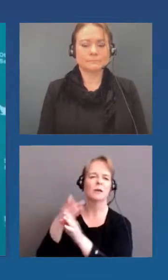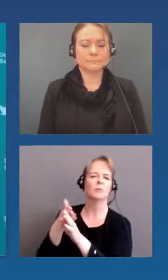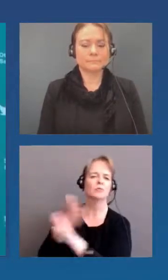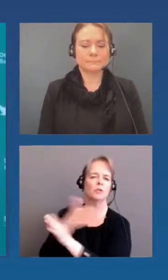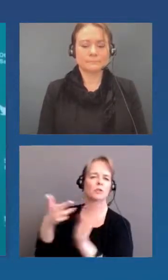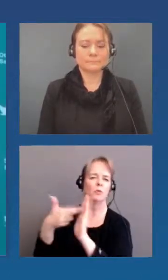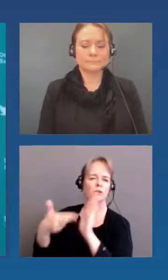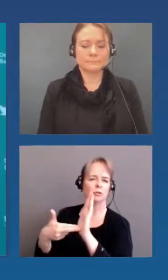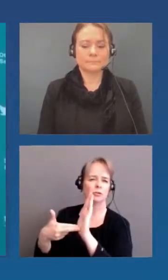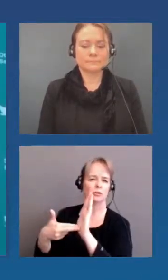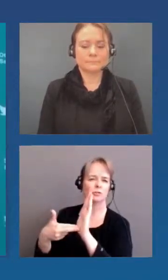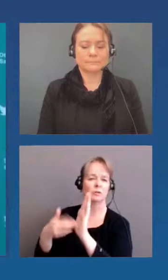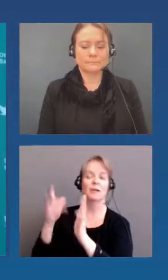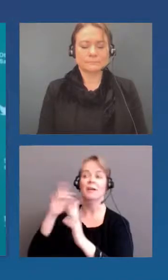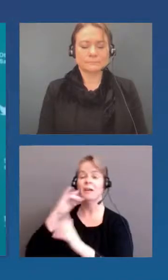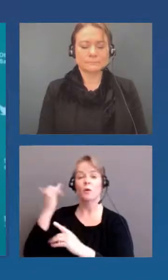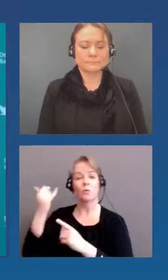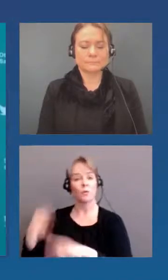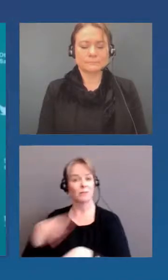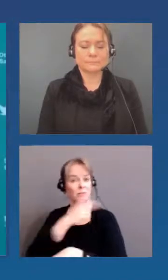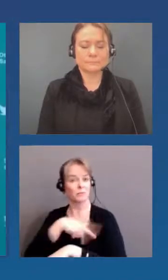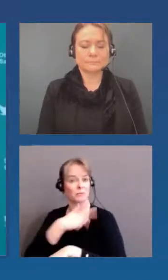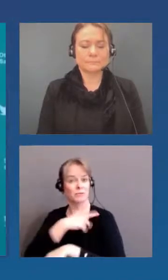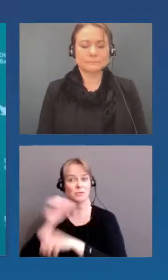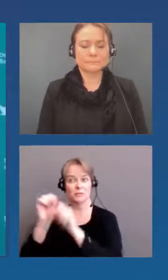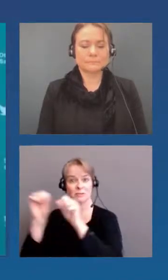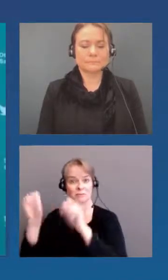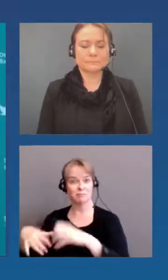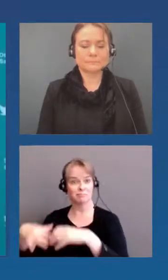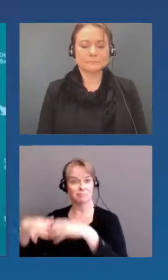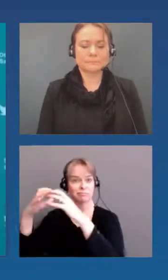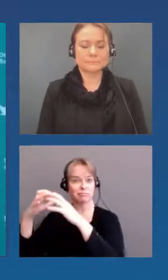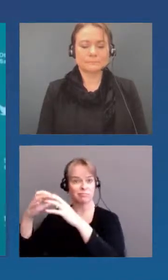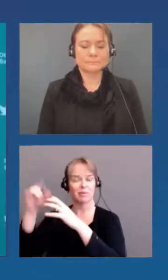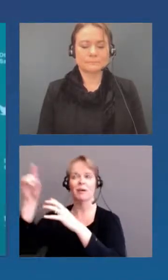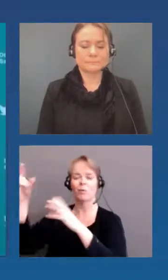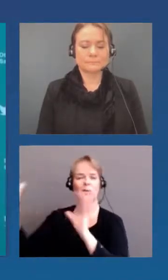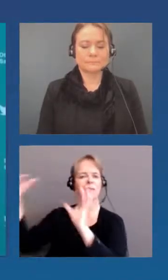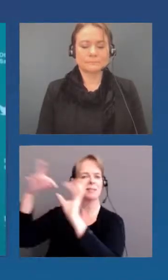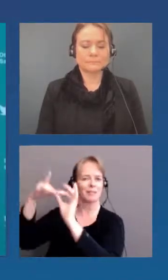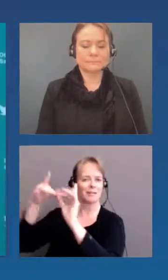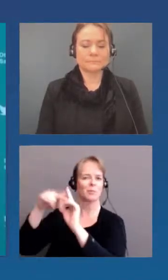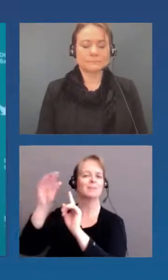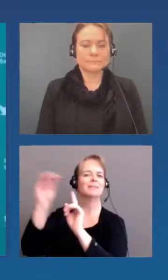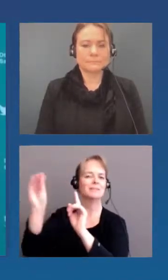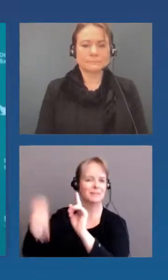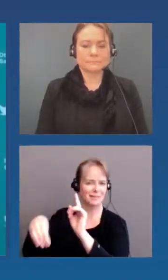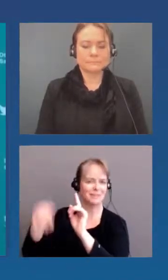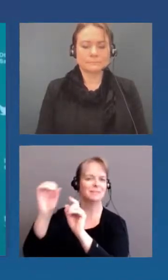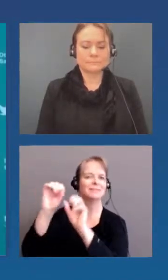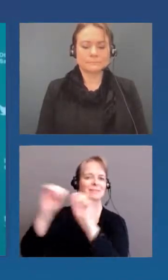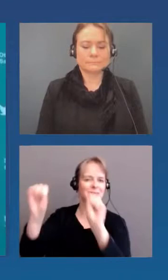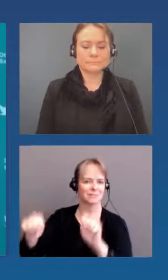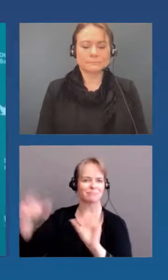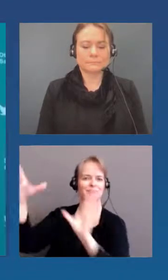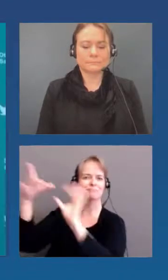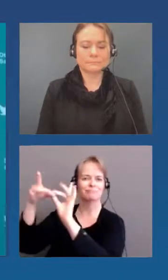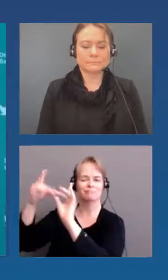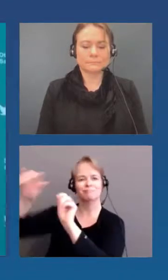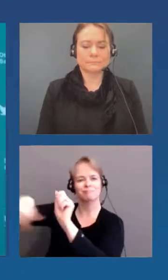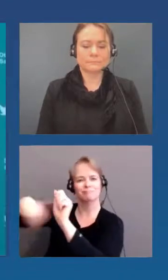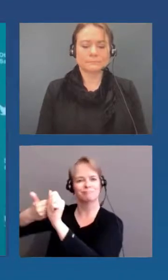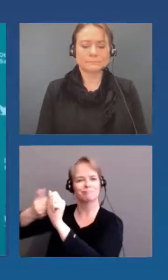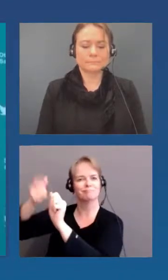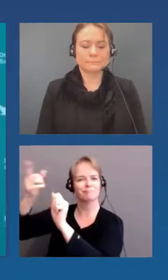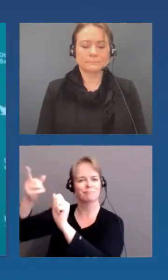this pre-registration system will link in the background to the provincial booking system and will notify healthcare workers of